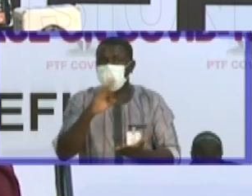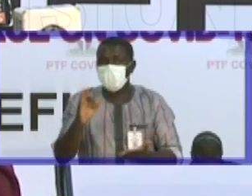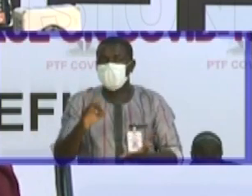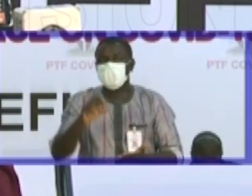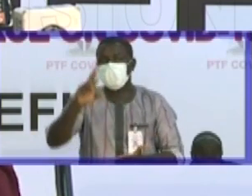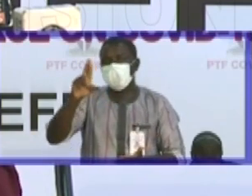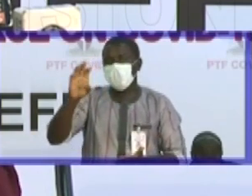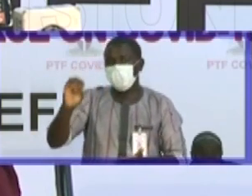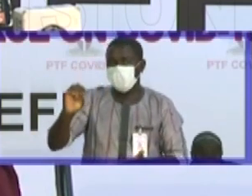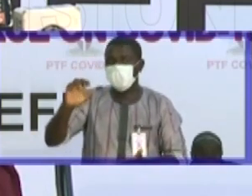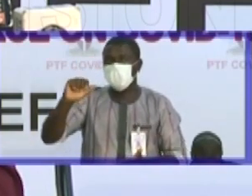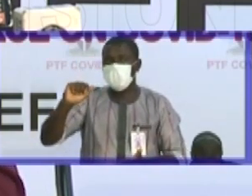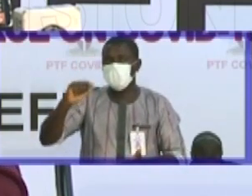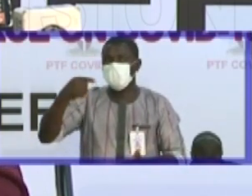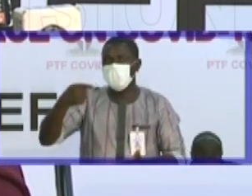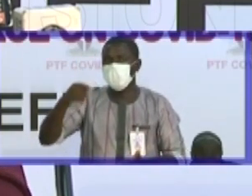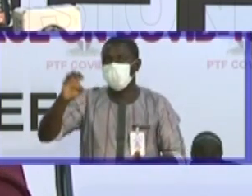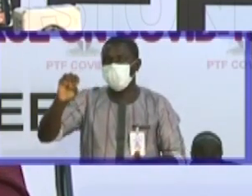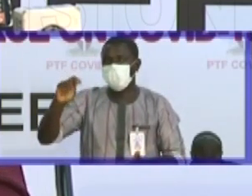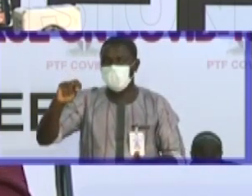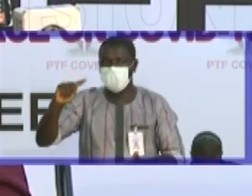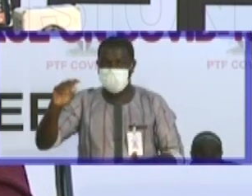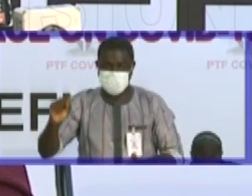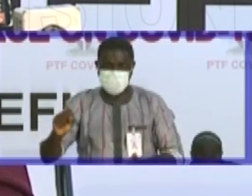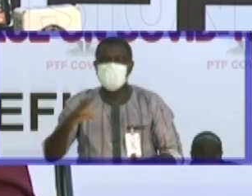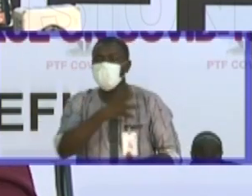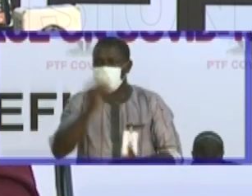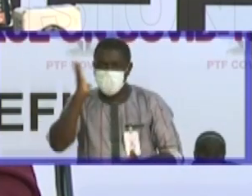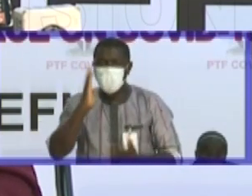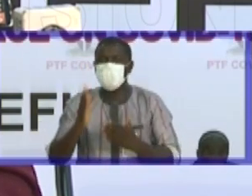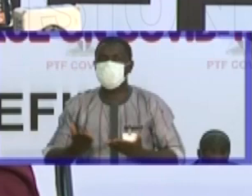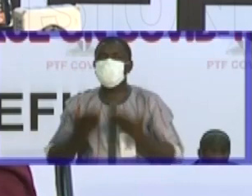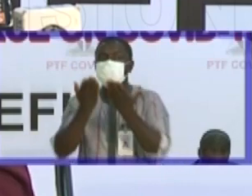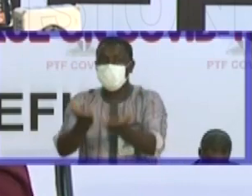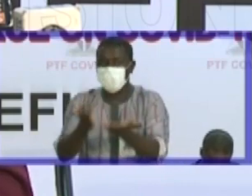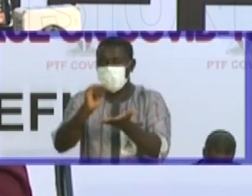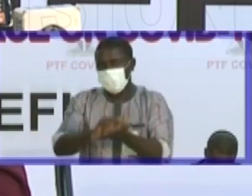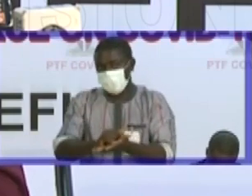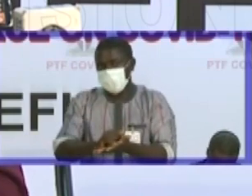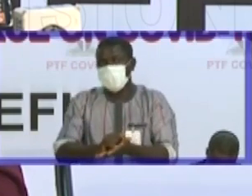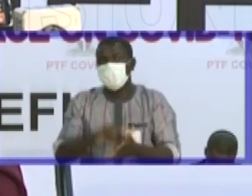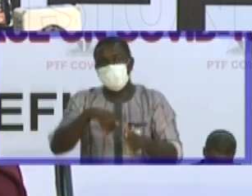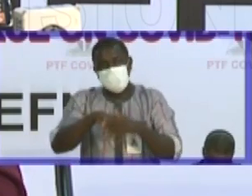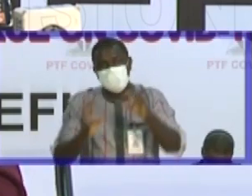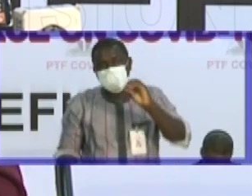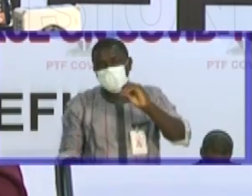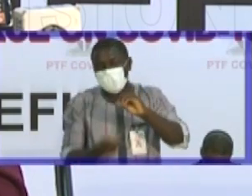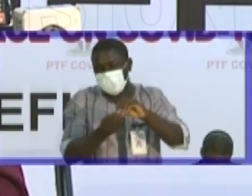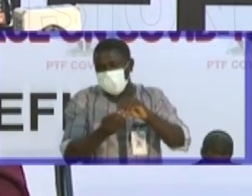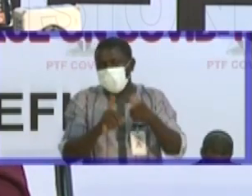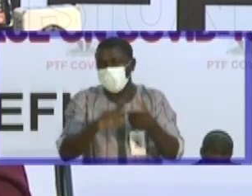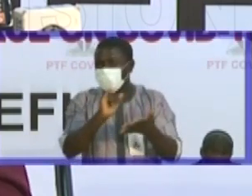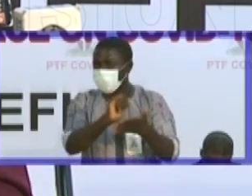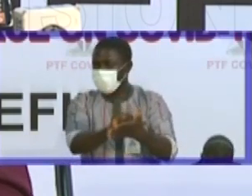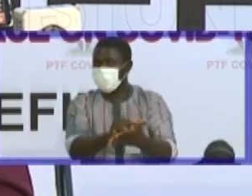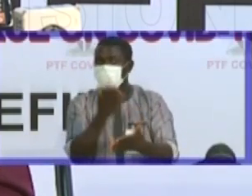they were supplied that. But in addition to that, there was a temporary halt in